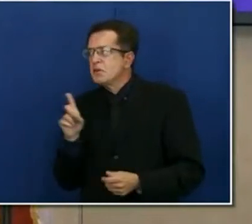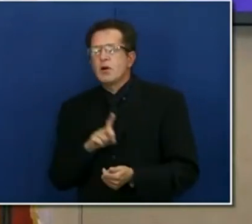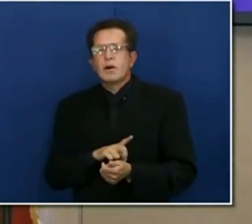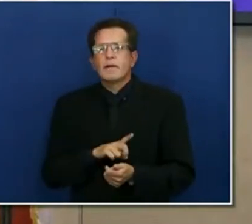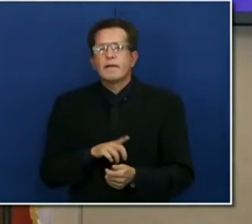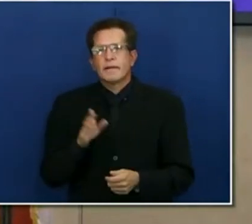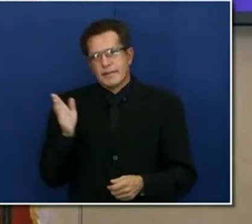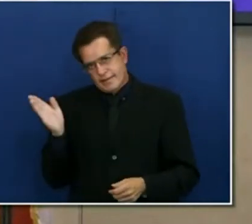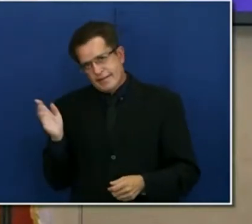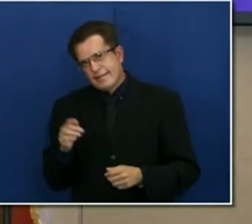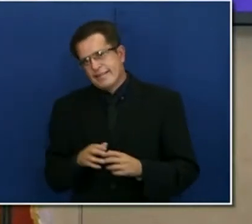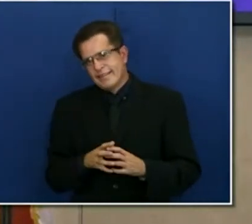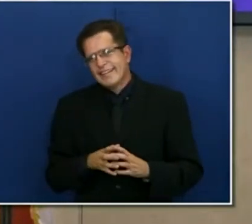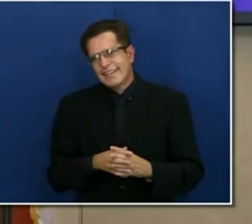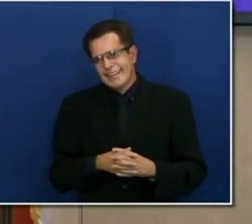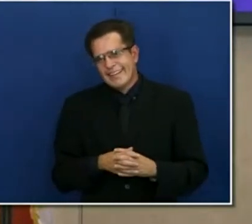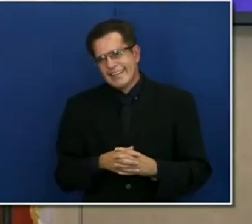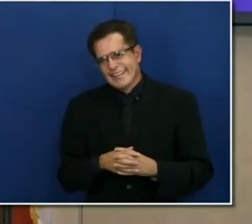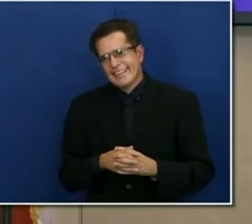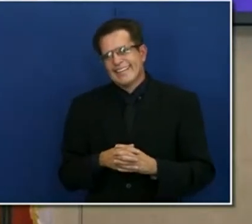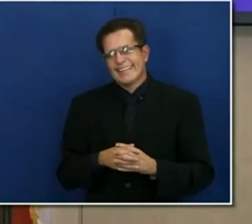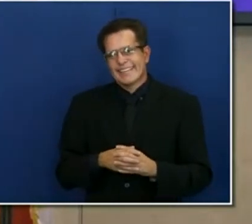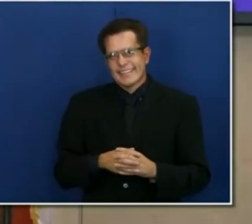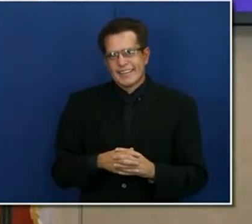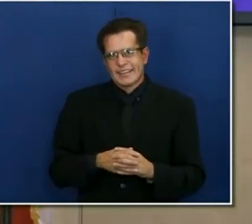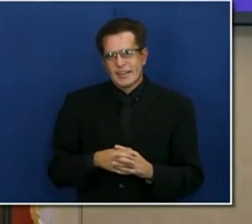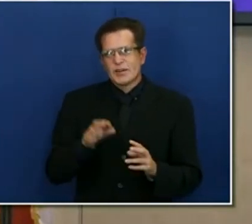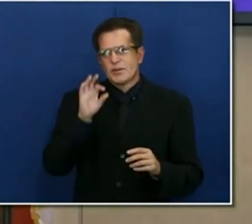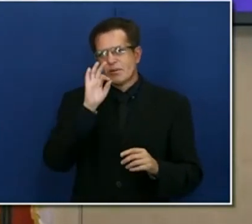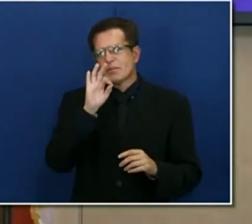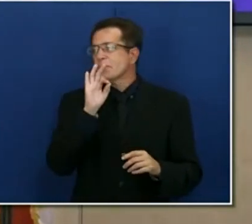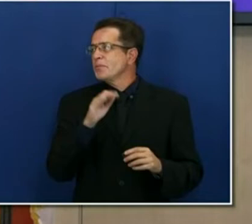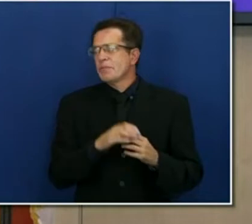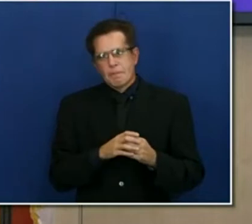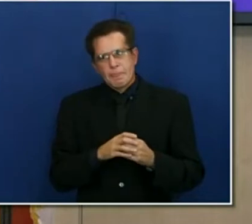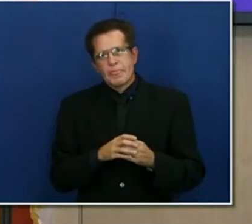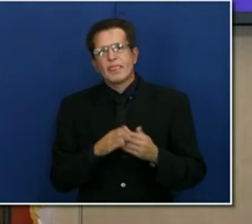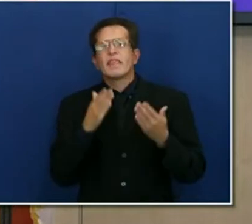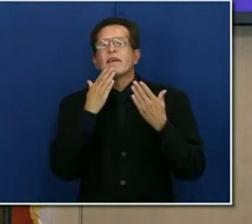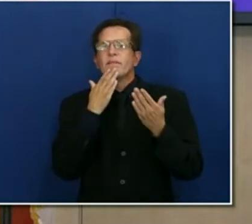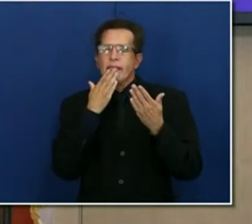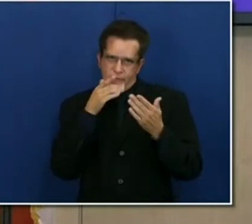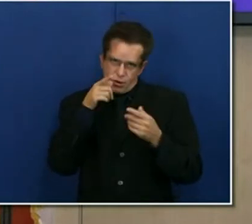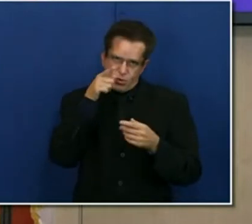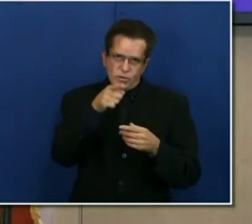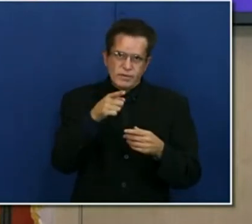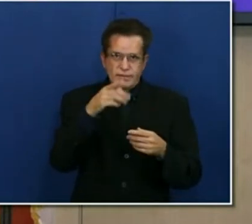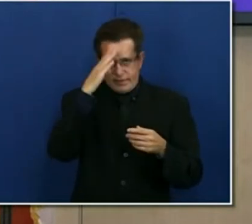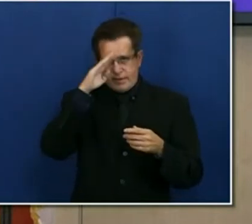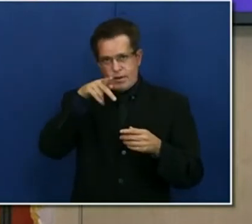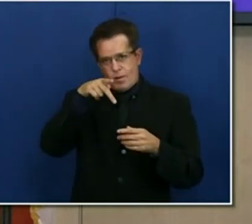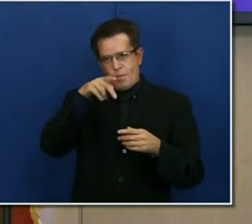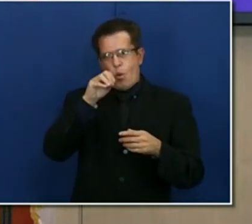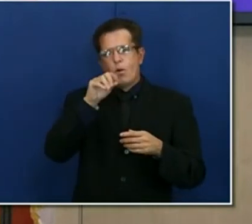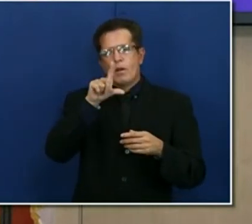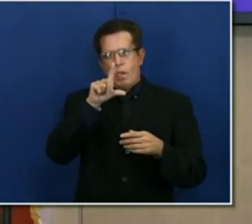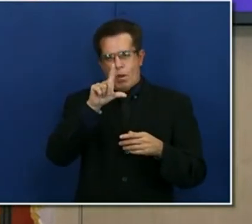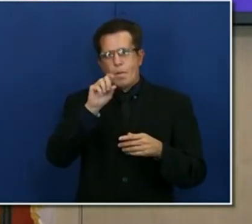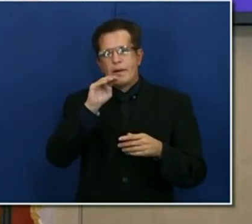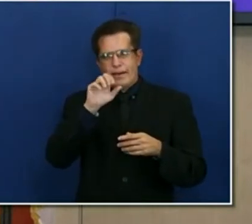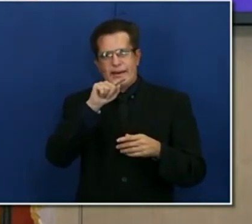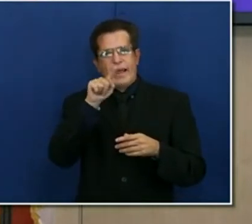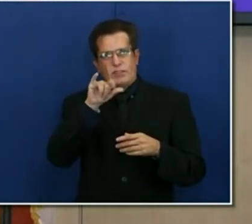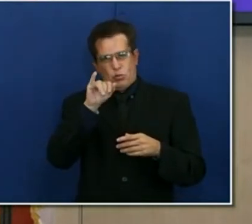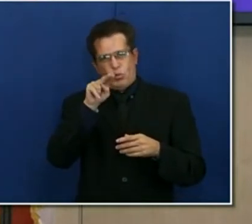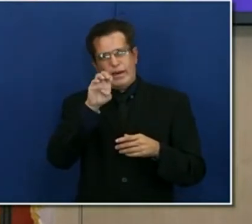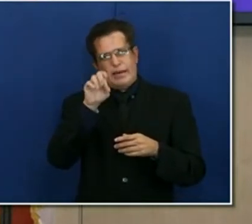Yes, thank you for that question. As you behind that question, as you know, Point Loma Nazarene University announced to their community